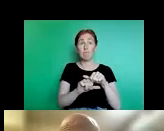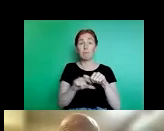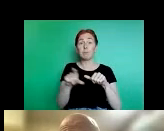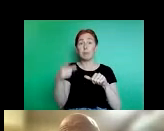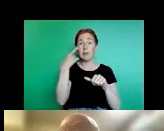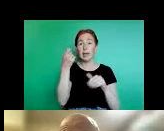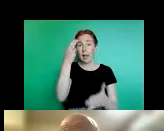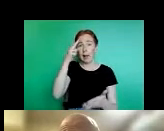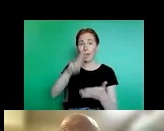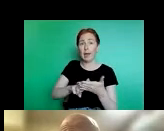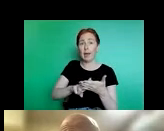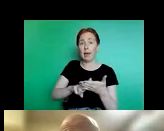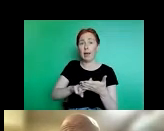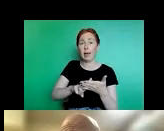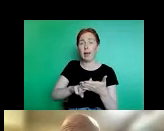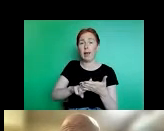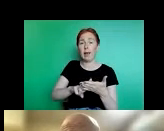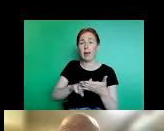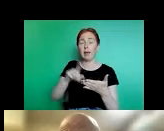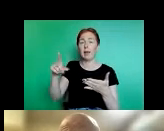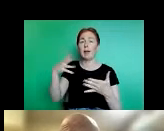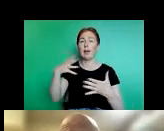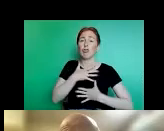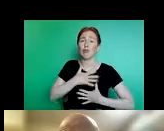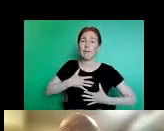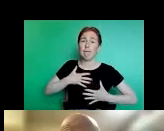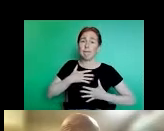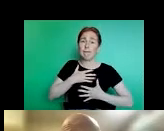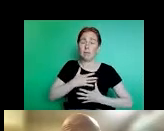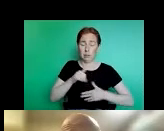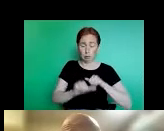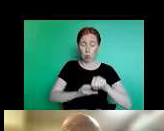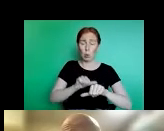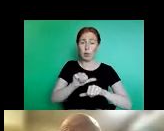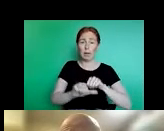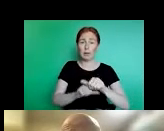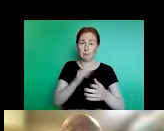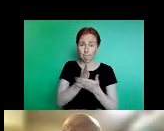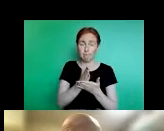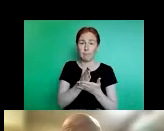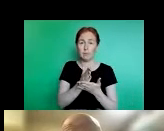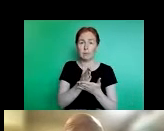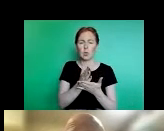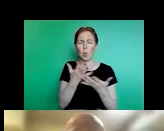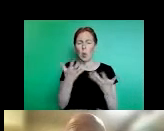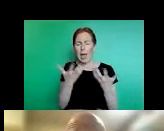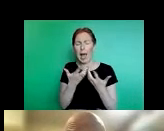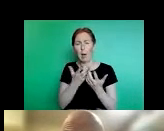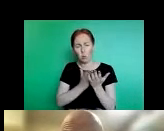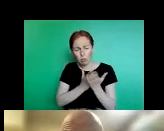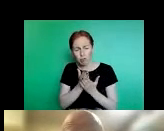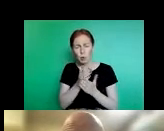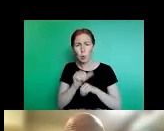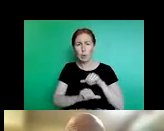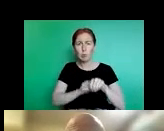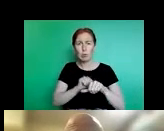process that you go through. As you come out the other side, you know, how do you help? How do you support? Where do you